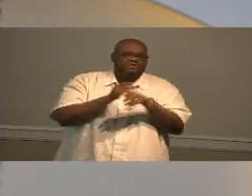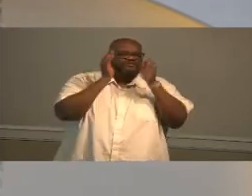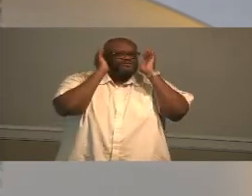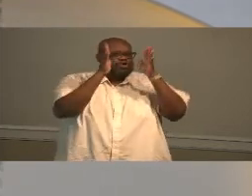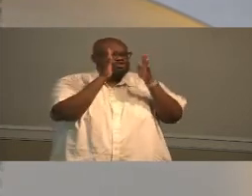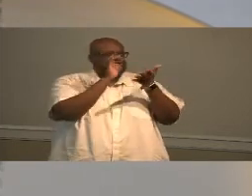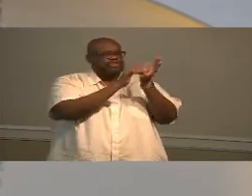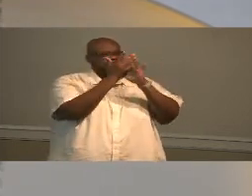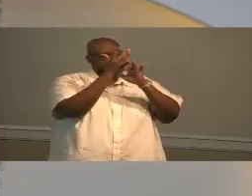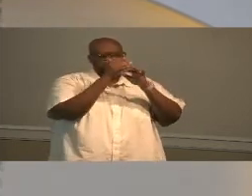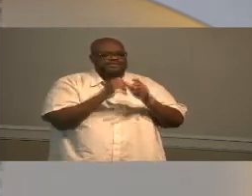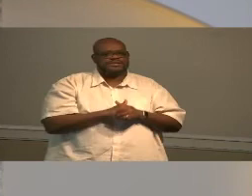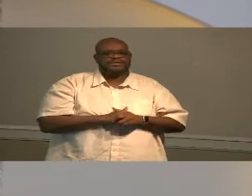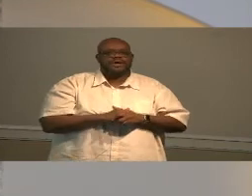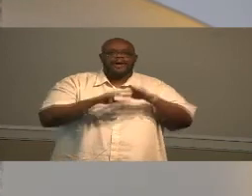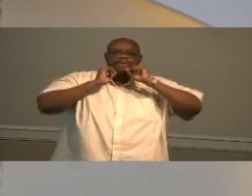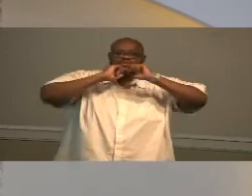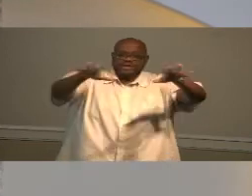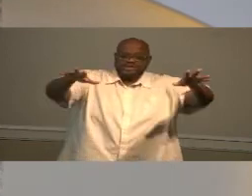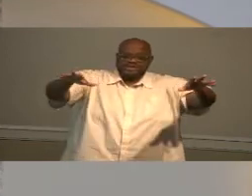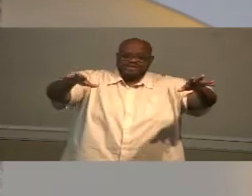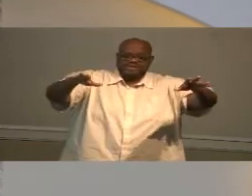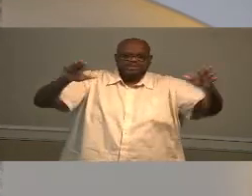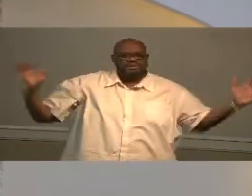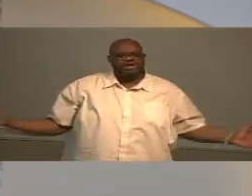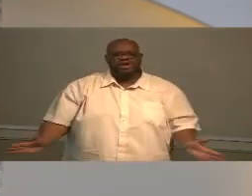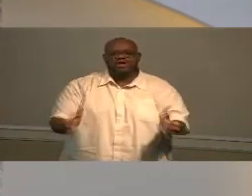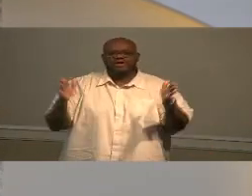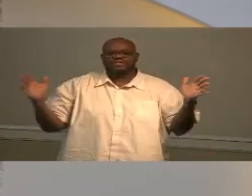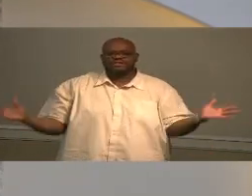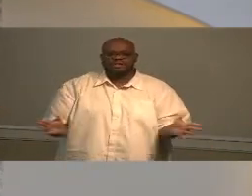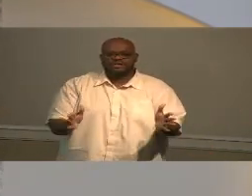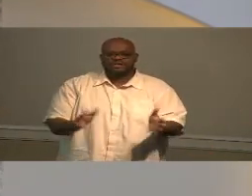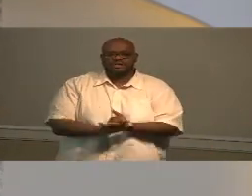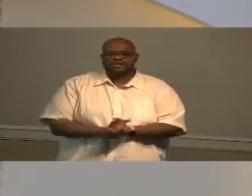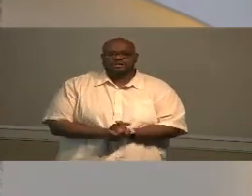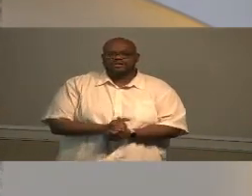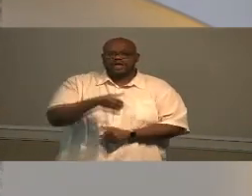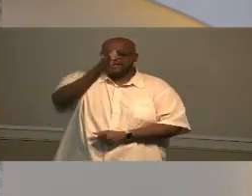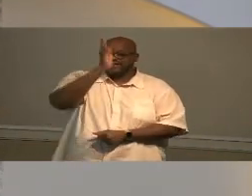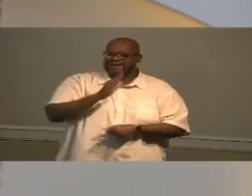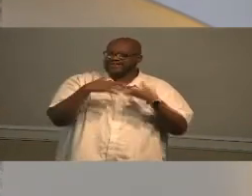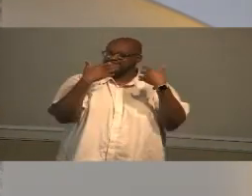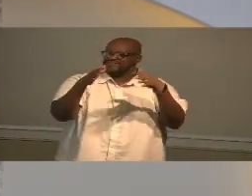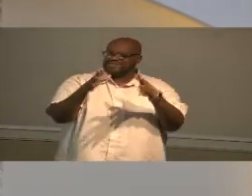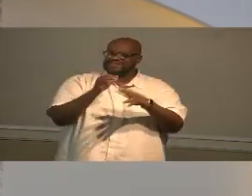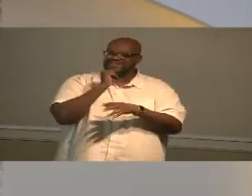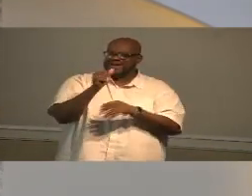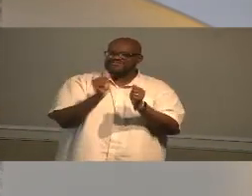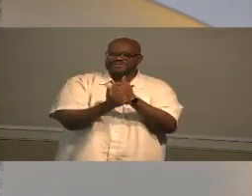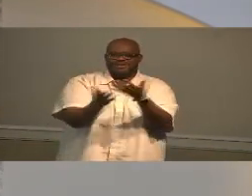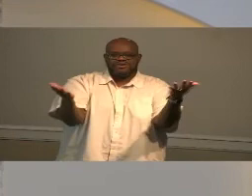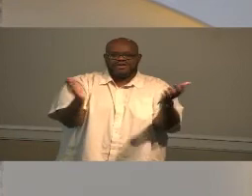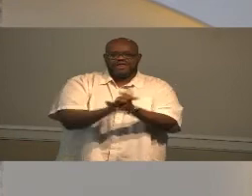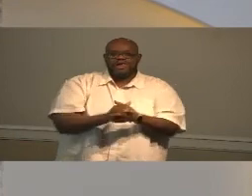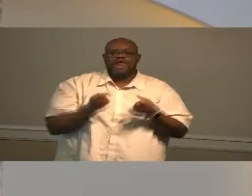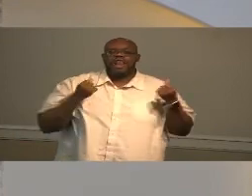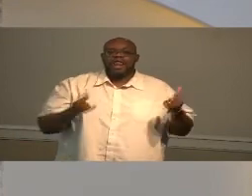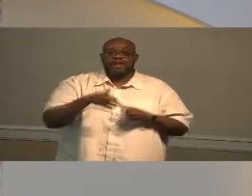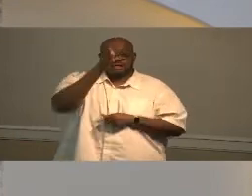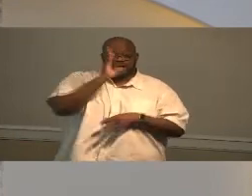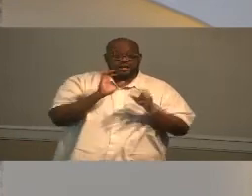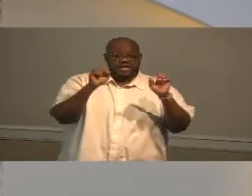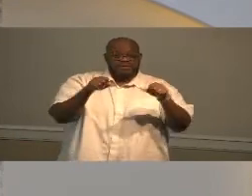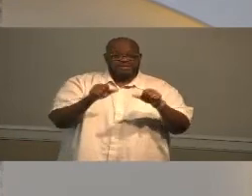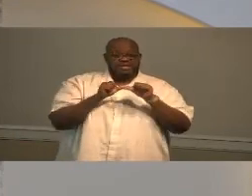Jesus. Be blessed. Be encouraged. God is not through with you yet. And now unto him who's